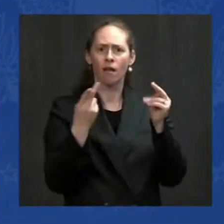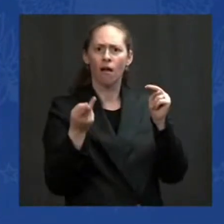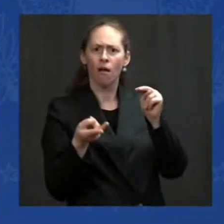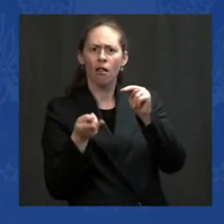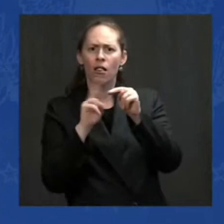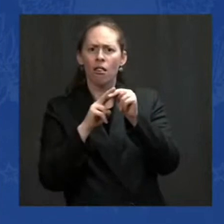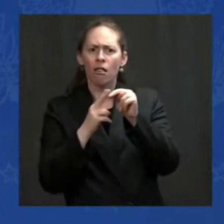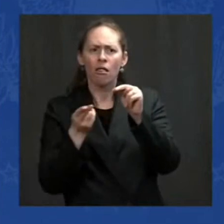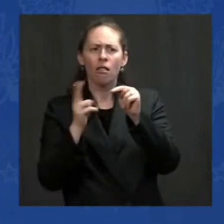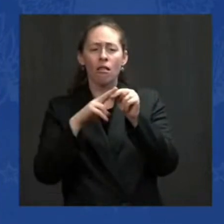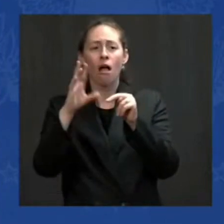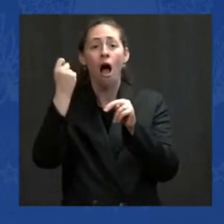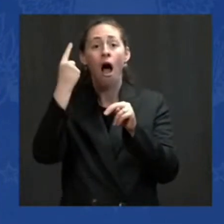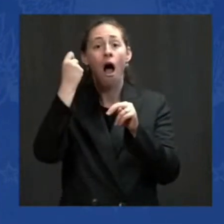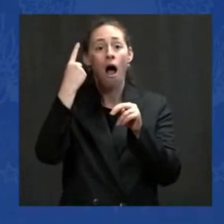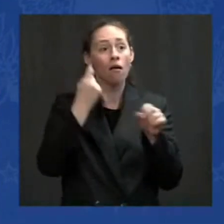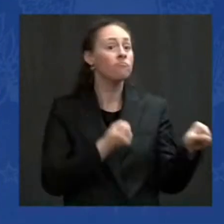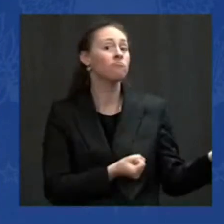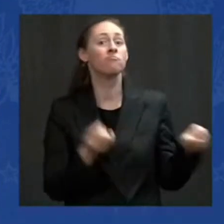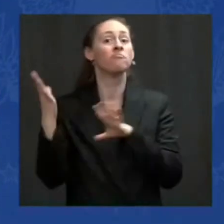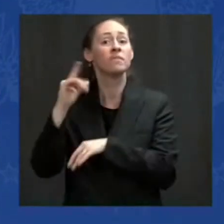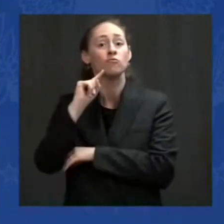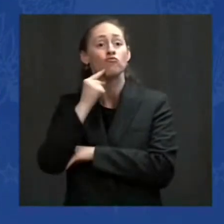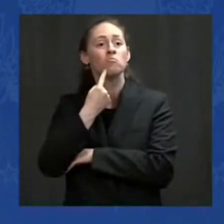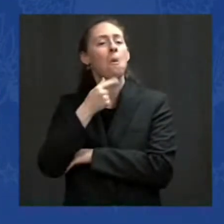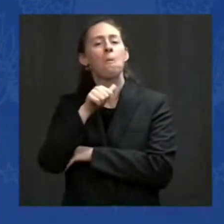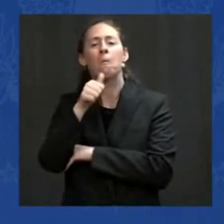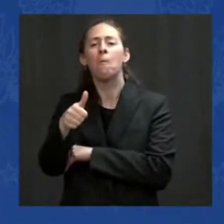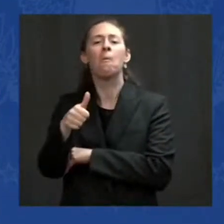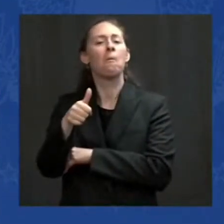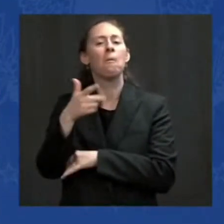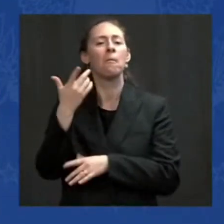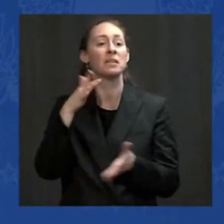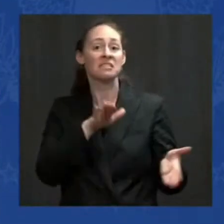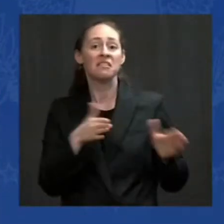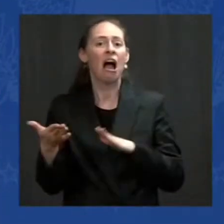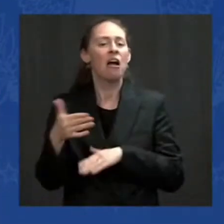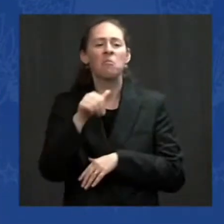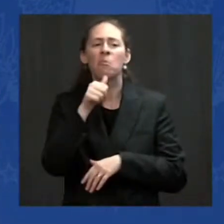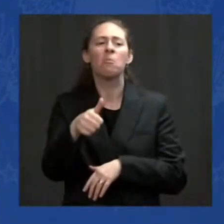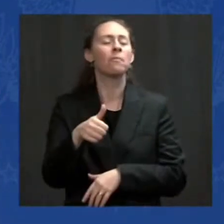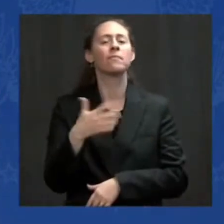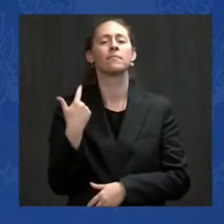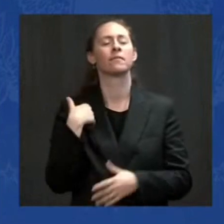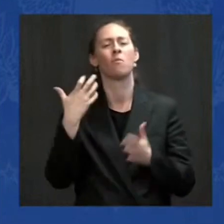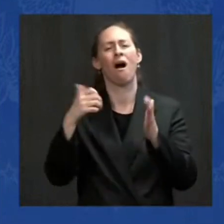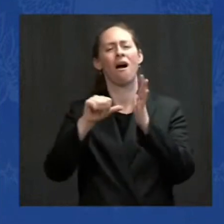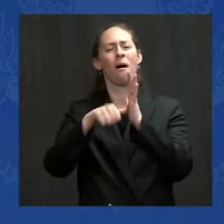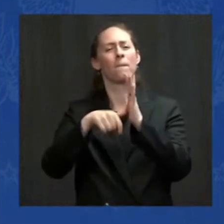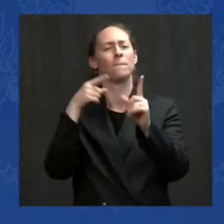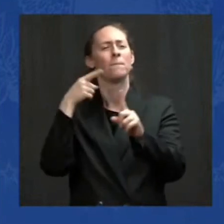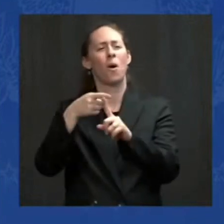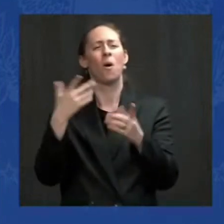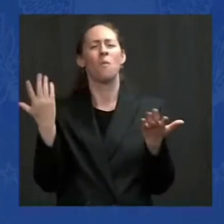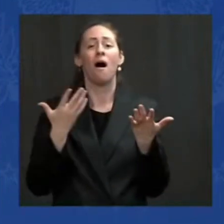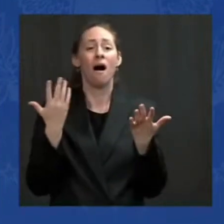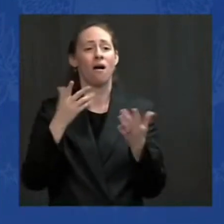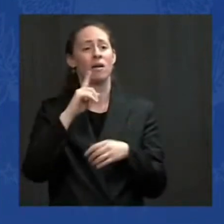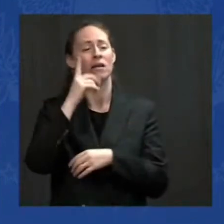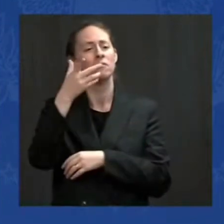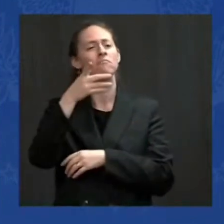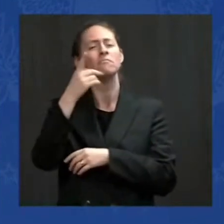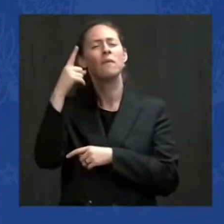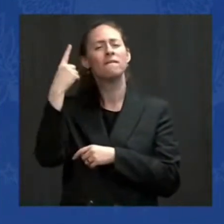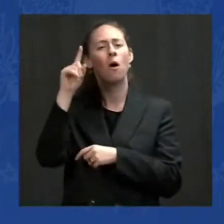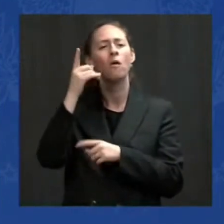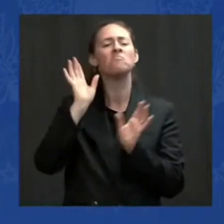hospitalizations and deaths. The bottom line is there's simply no reason that anyone 12 and older should